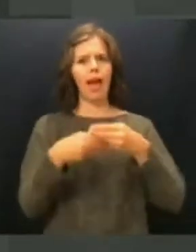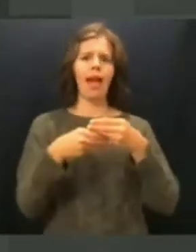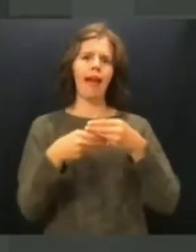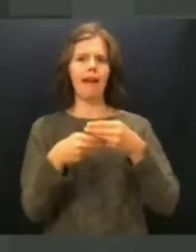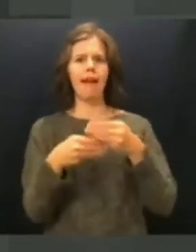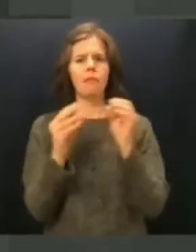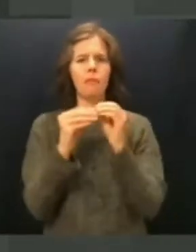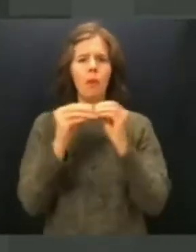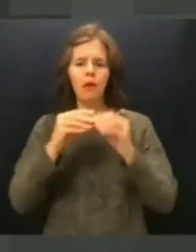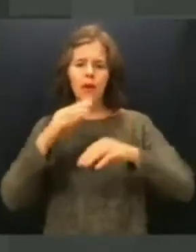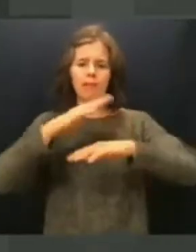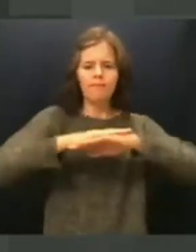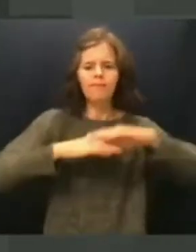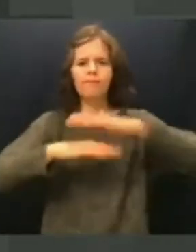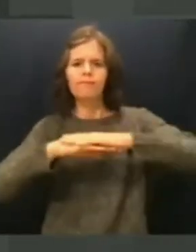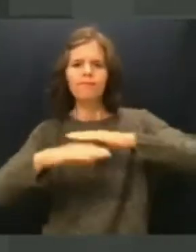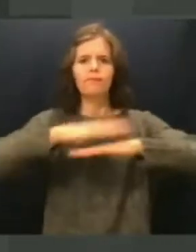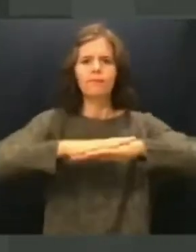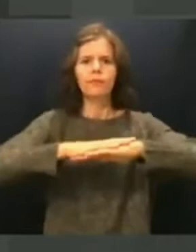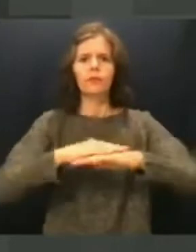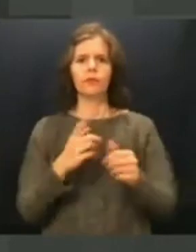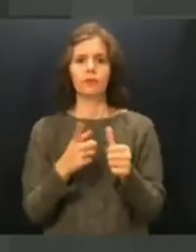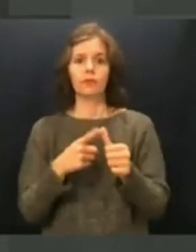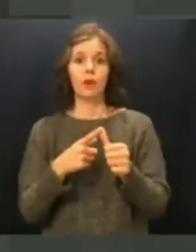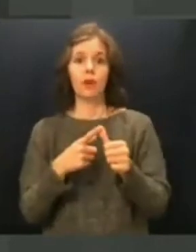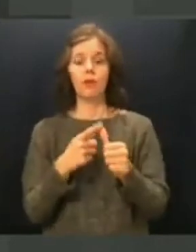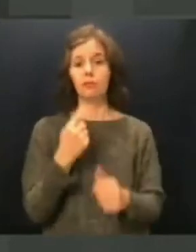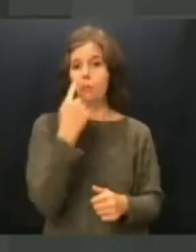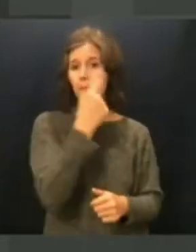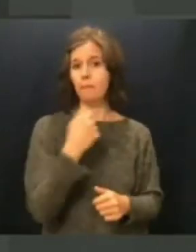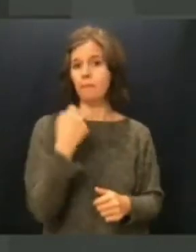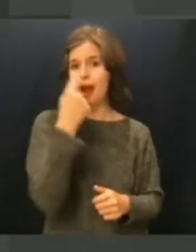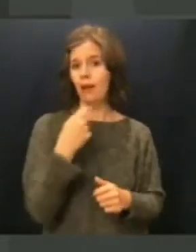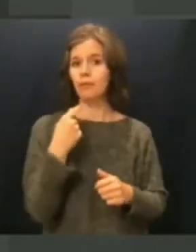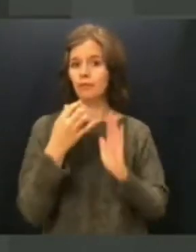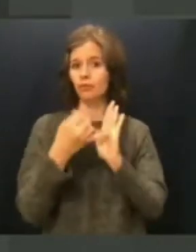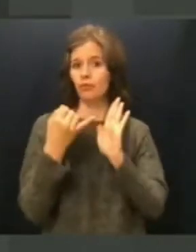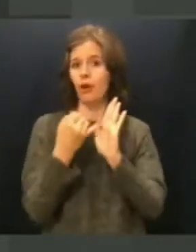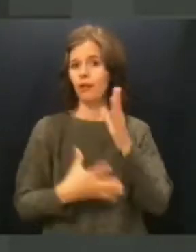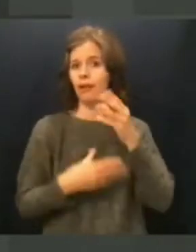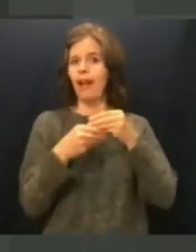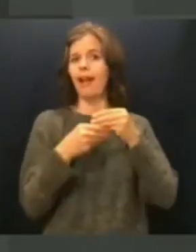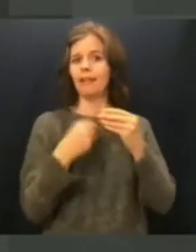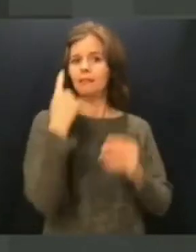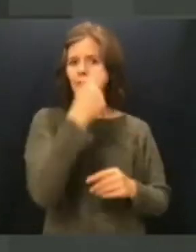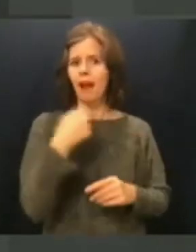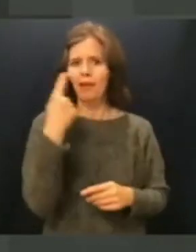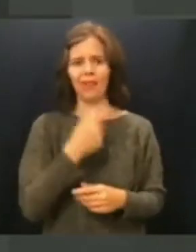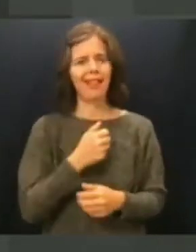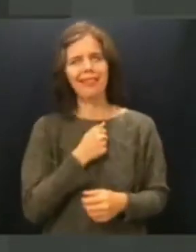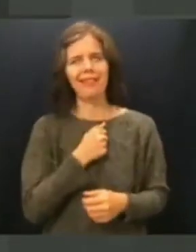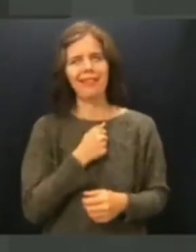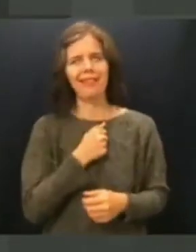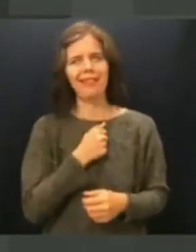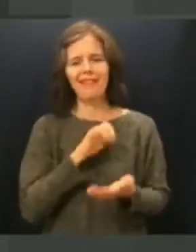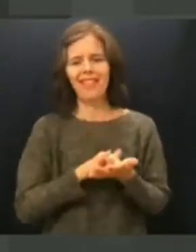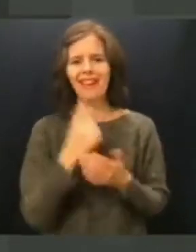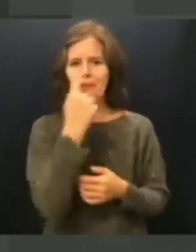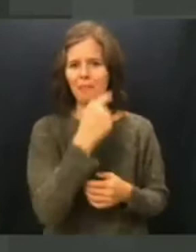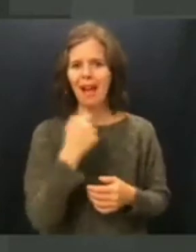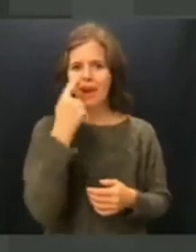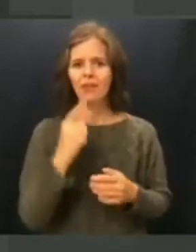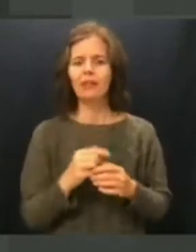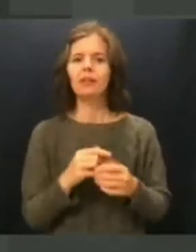mix. So for example, we added the mouth. I love the mouth. And some actually reacted like, oh, it